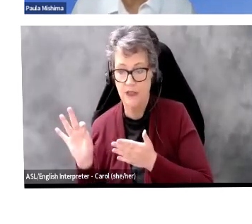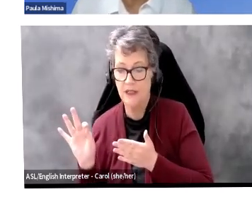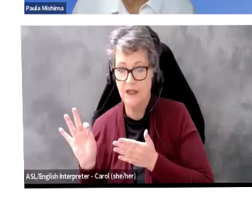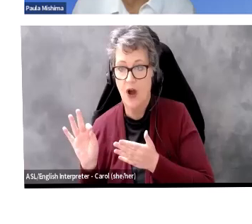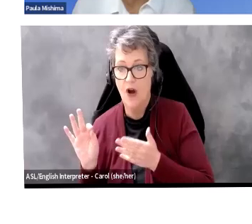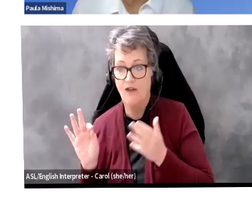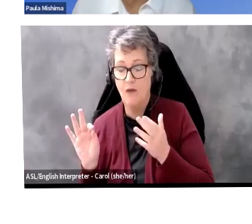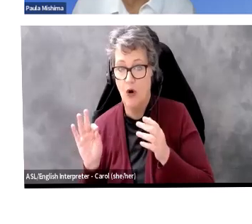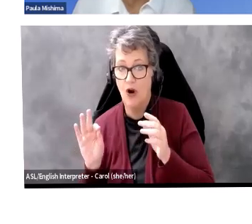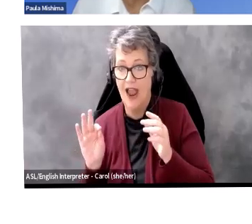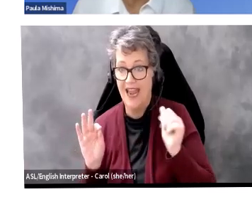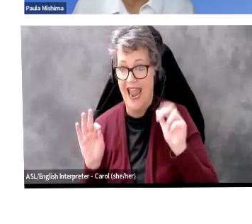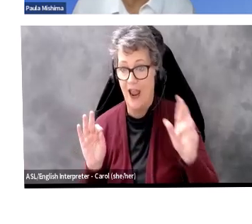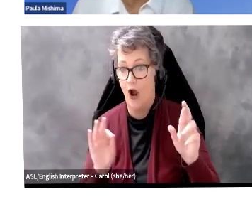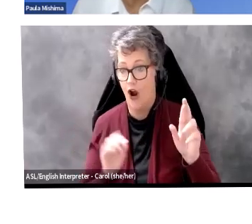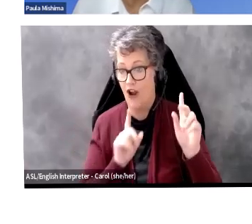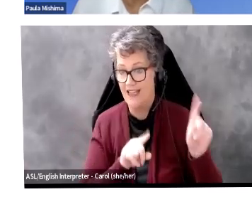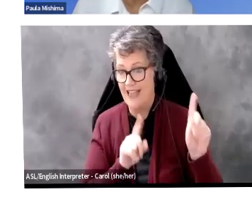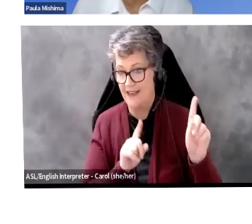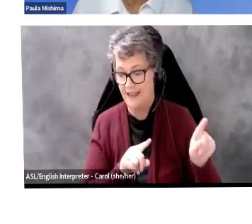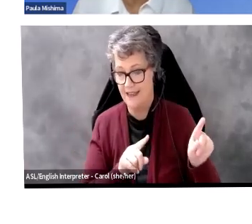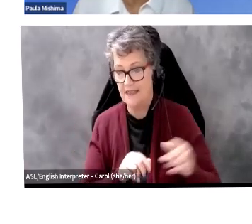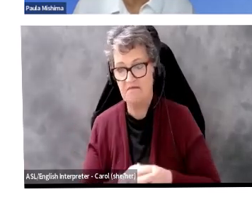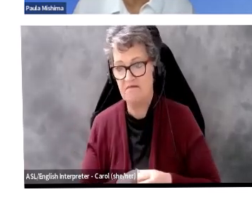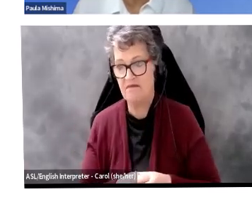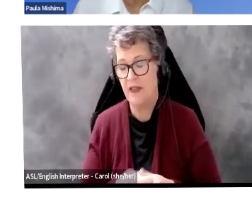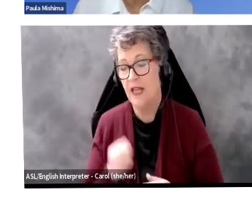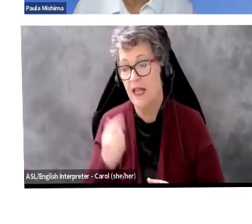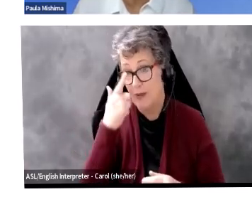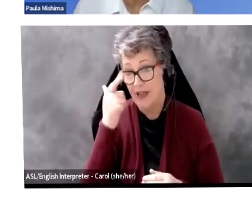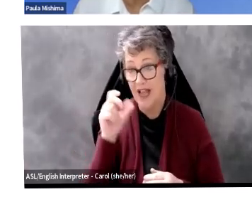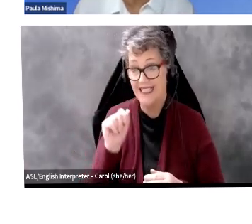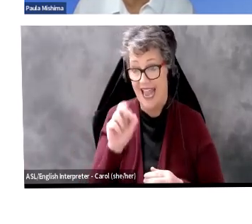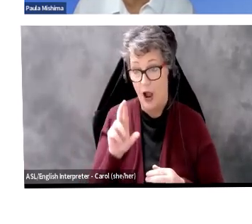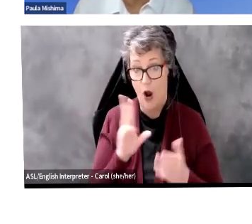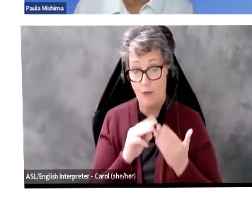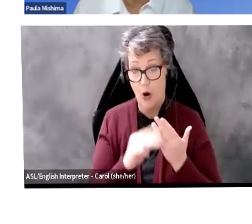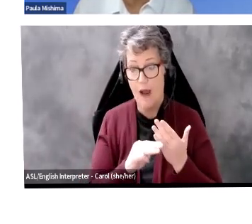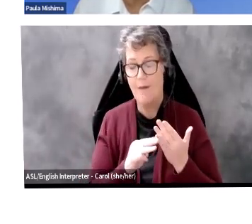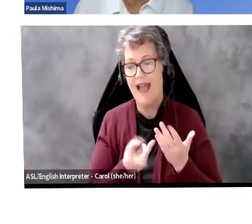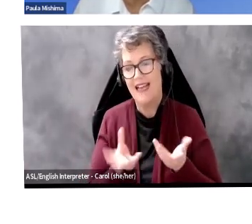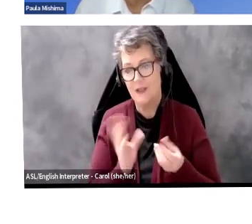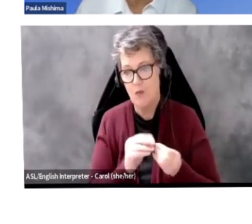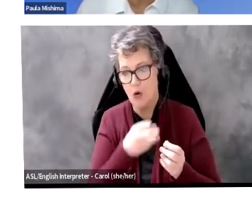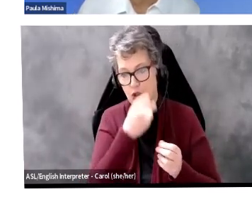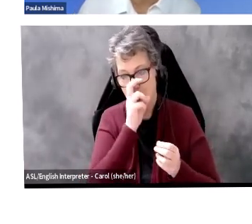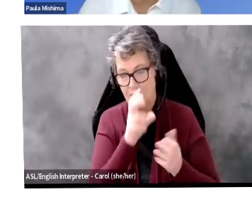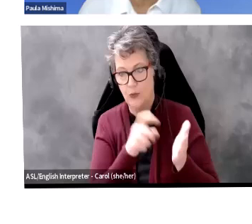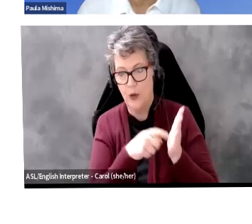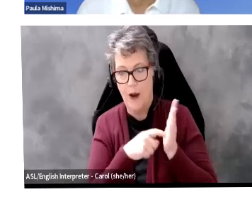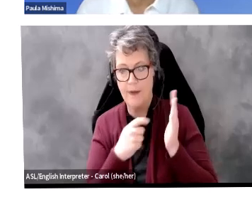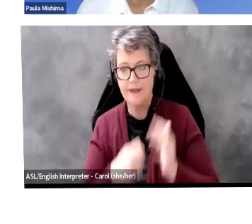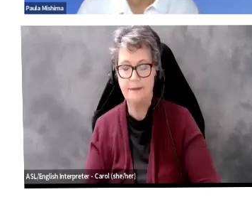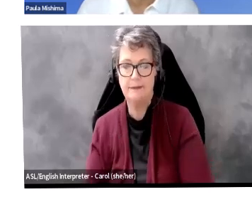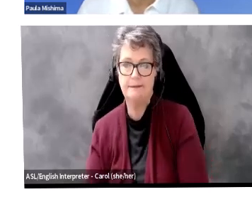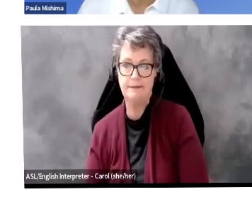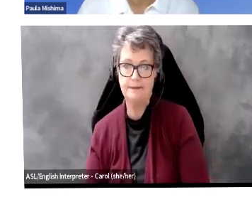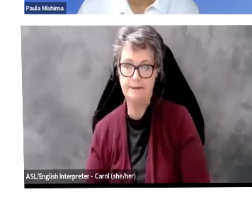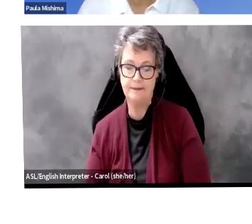count for attendance recovery program, mostly because the AR program has a lot of strict requirements regarding